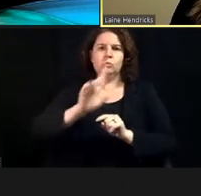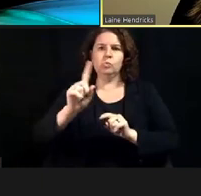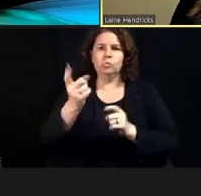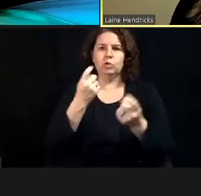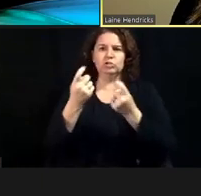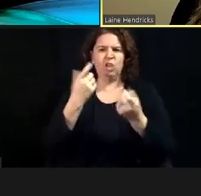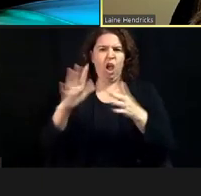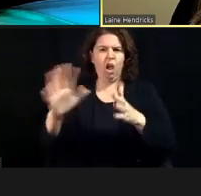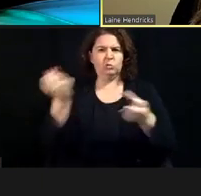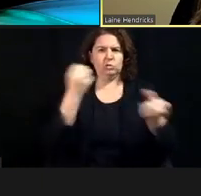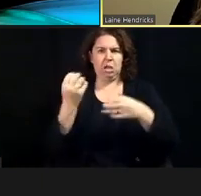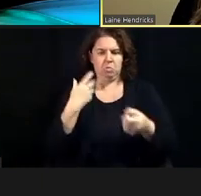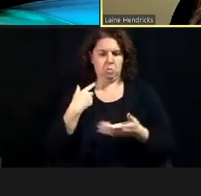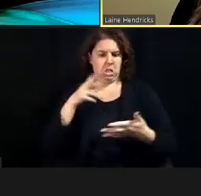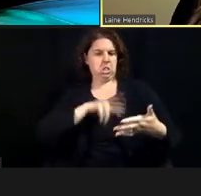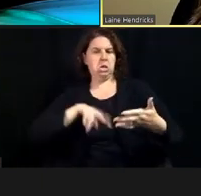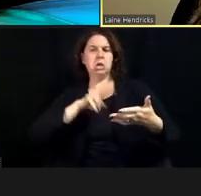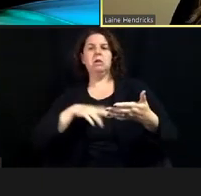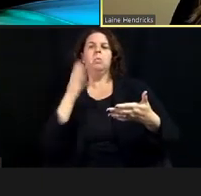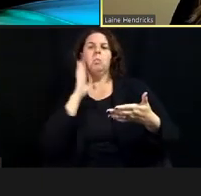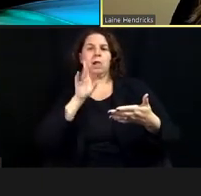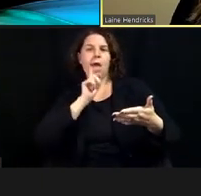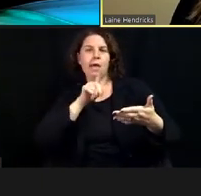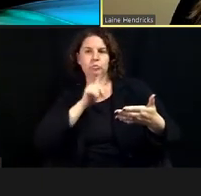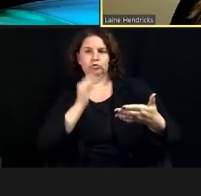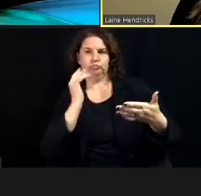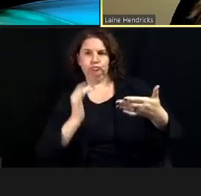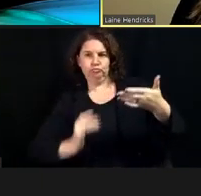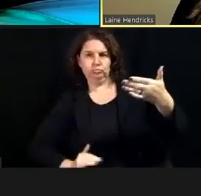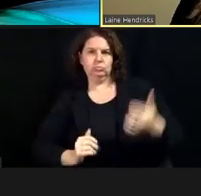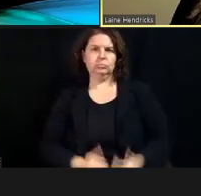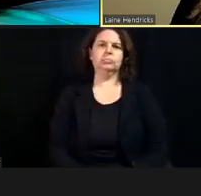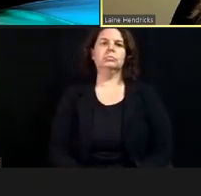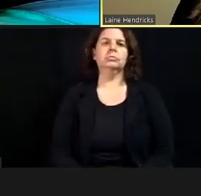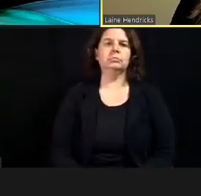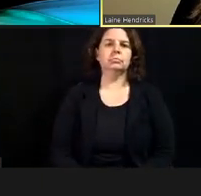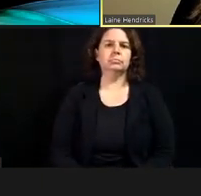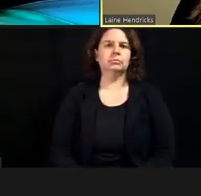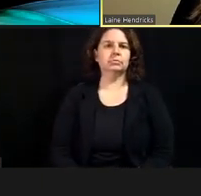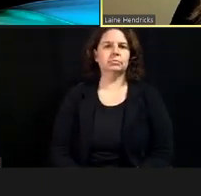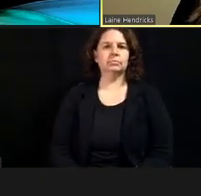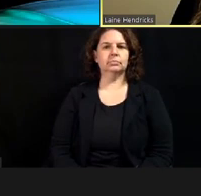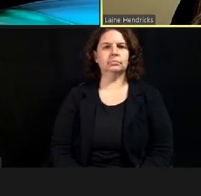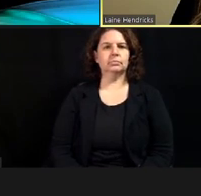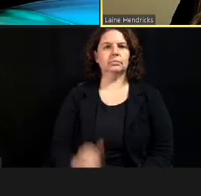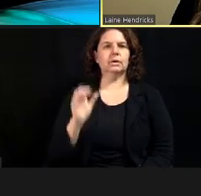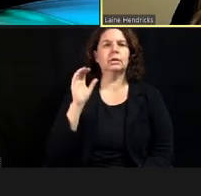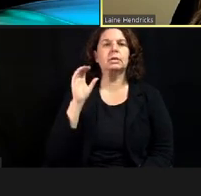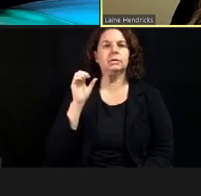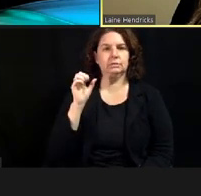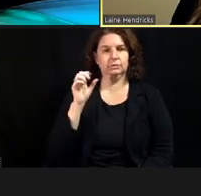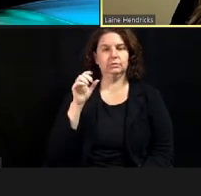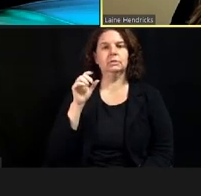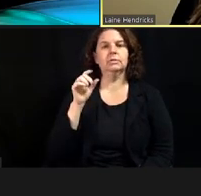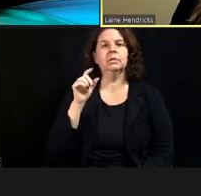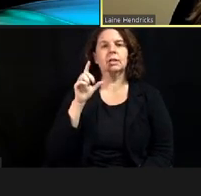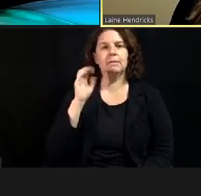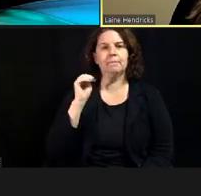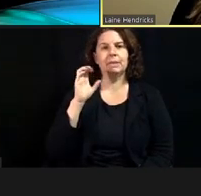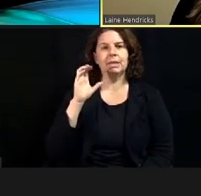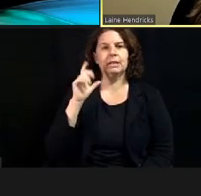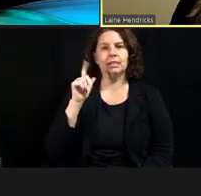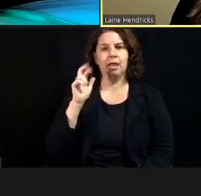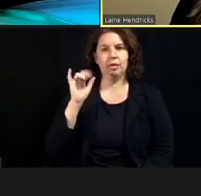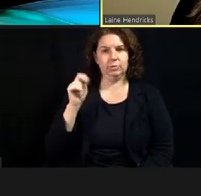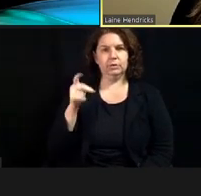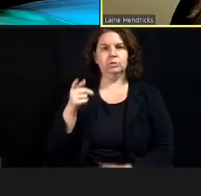broadcast. Benita McLaren, Director of Marin Health and Human Services, joins us today. Welcome, Benita. And